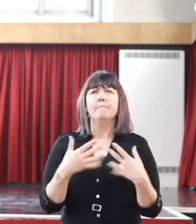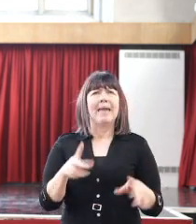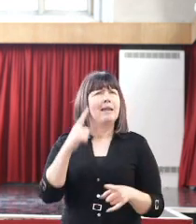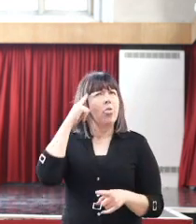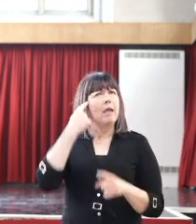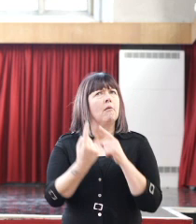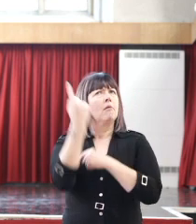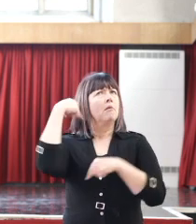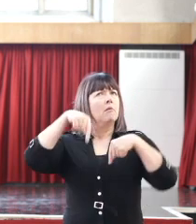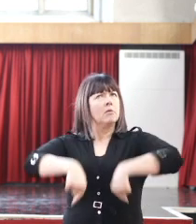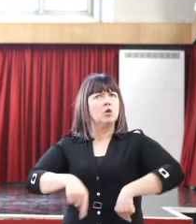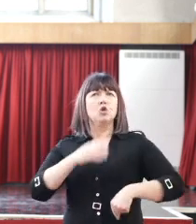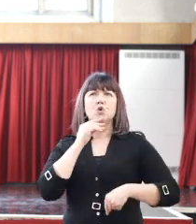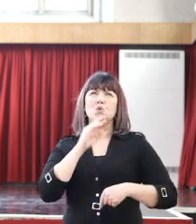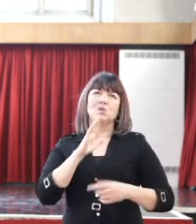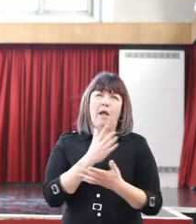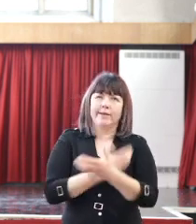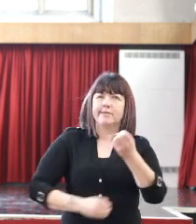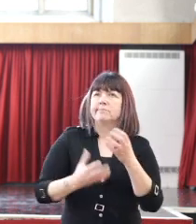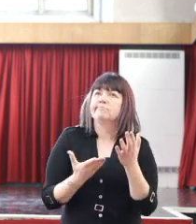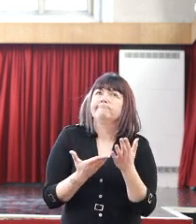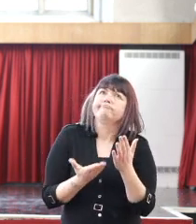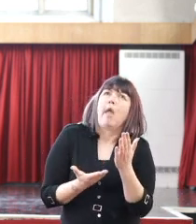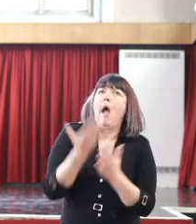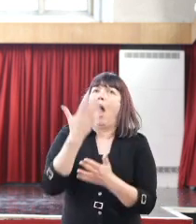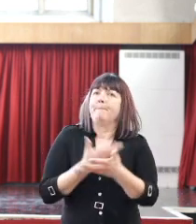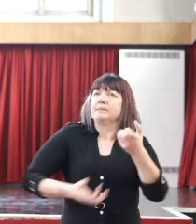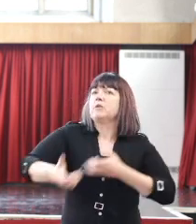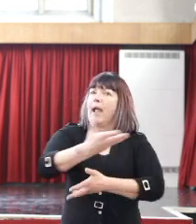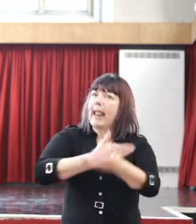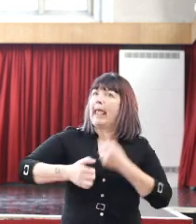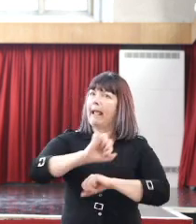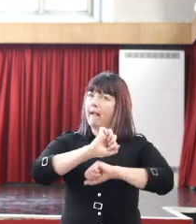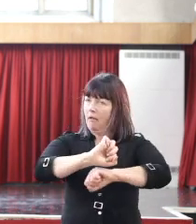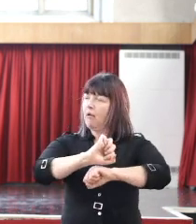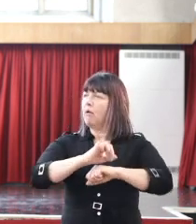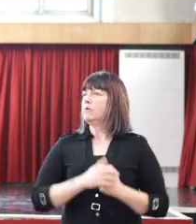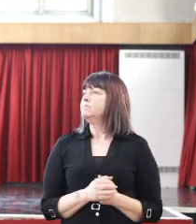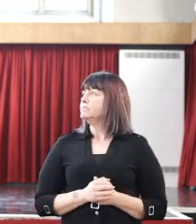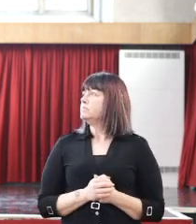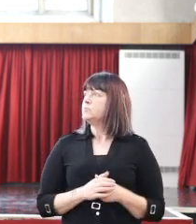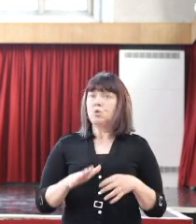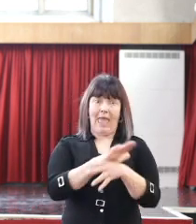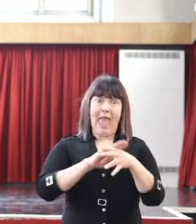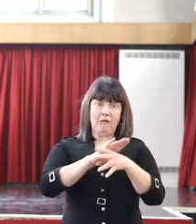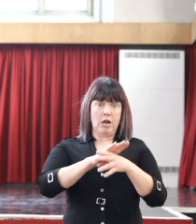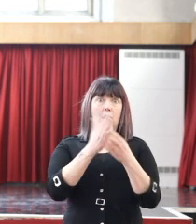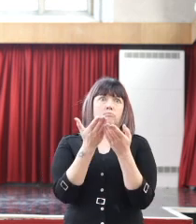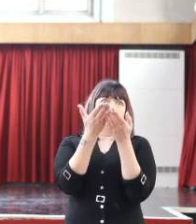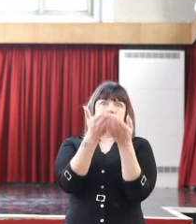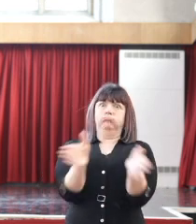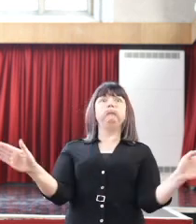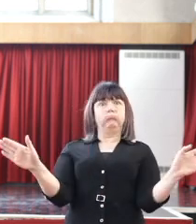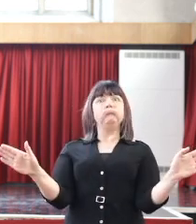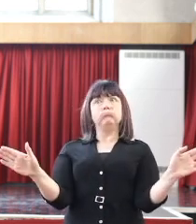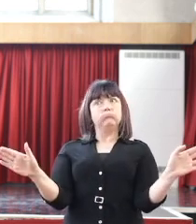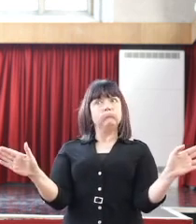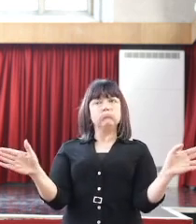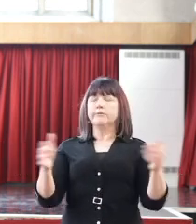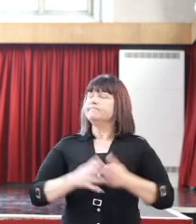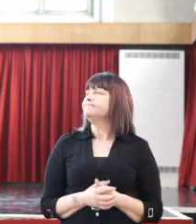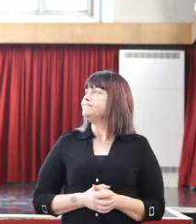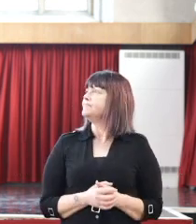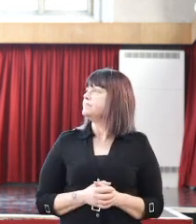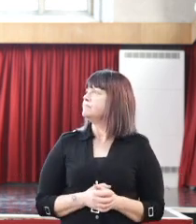upcycling in the city as well. So the areas that we cover are quite diverse. We always have to do the good